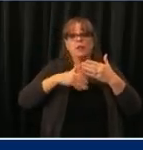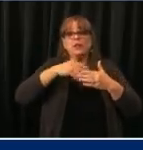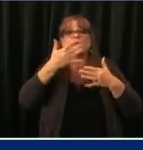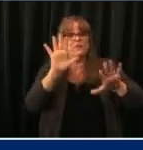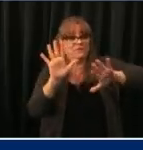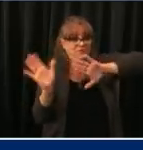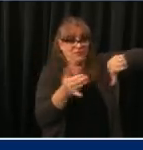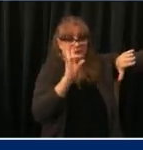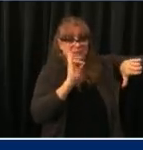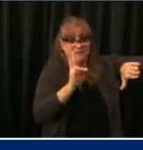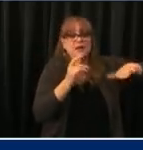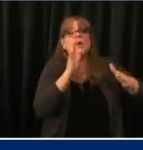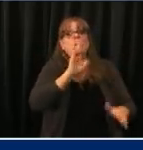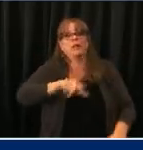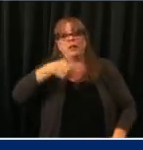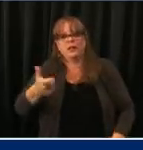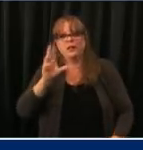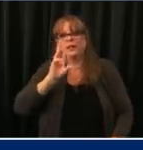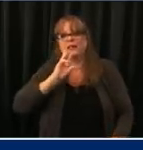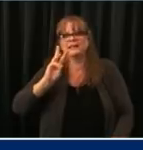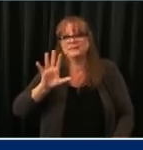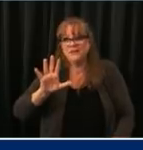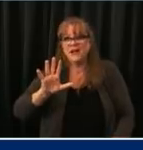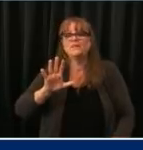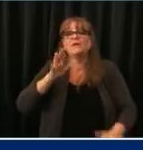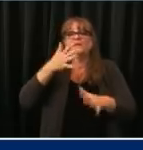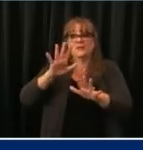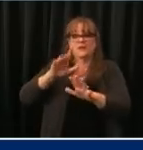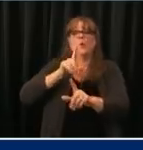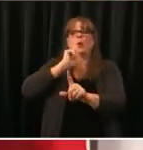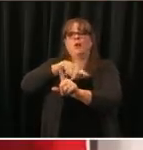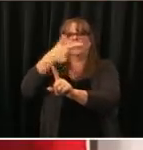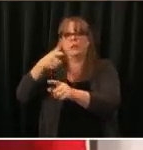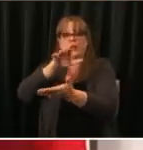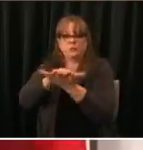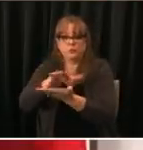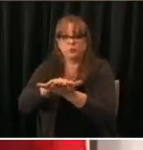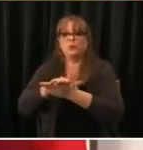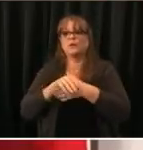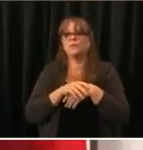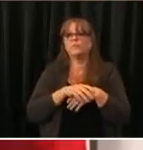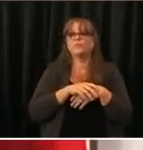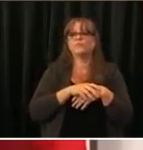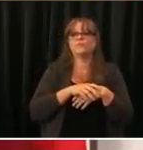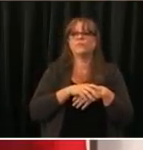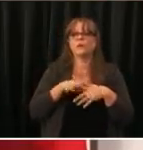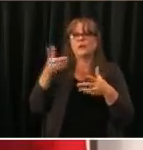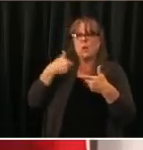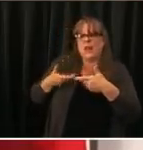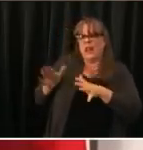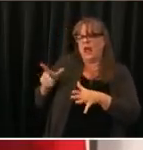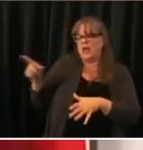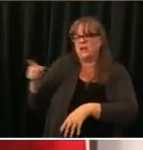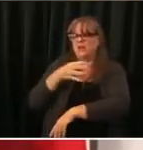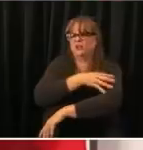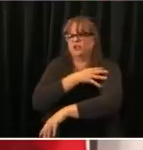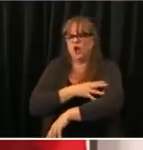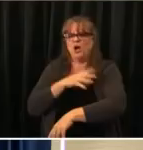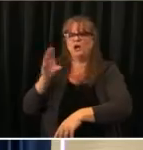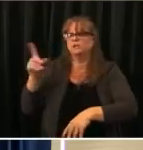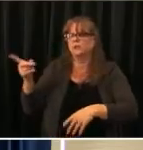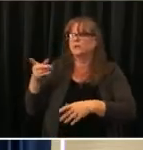uninterrupted. I'll now turn it over to General Sherman to go into more detail about exactly how we are going to make achieving this goal a reality in